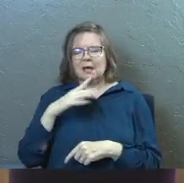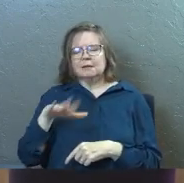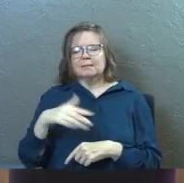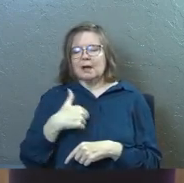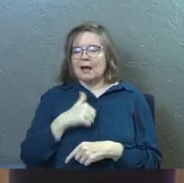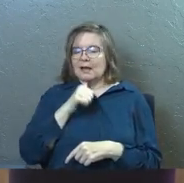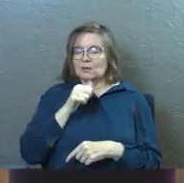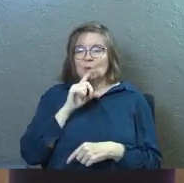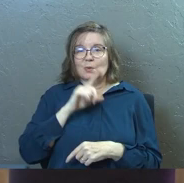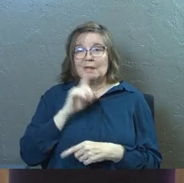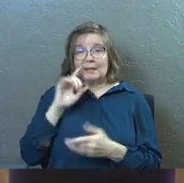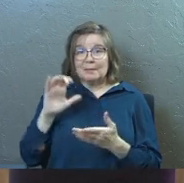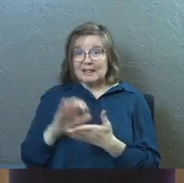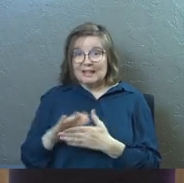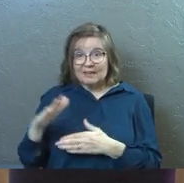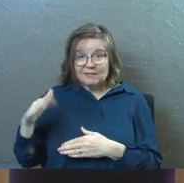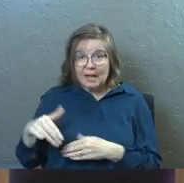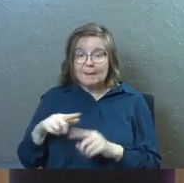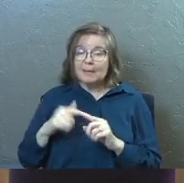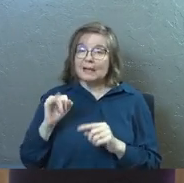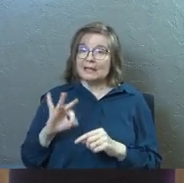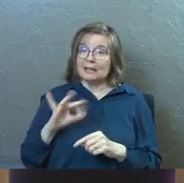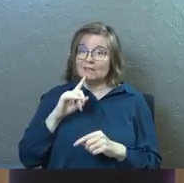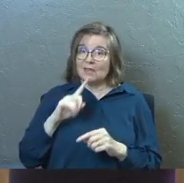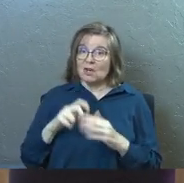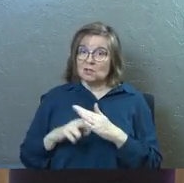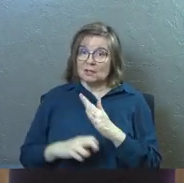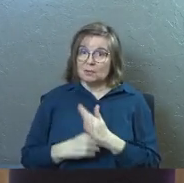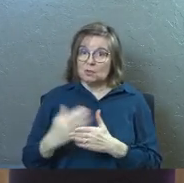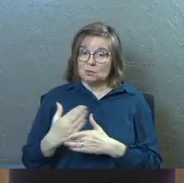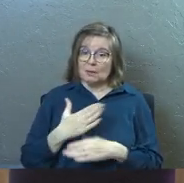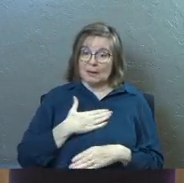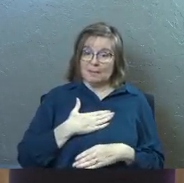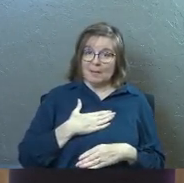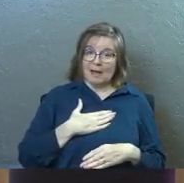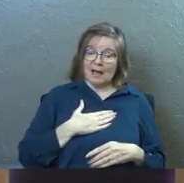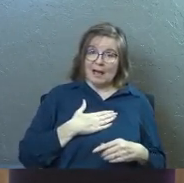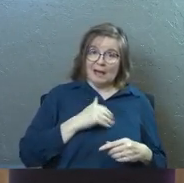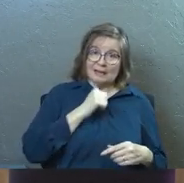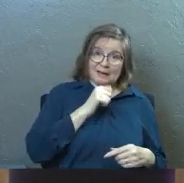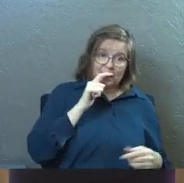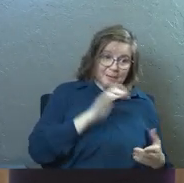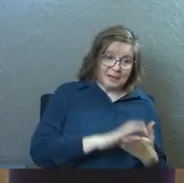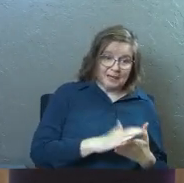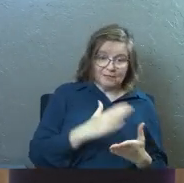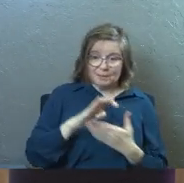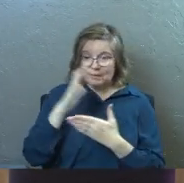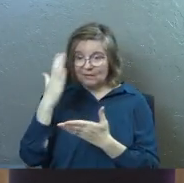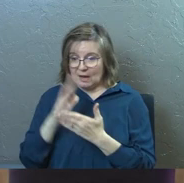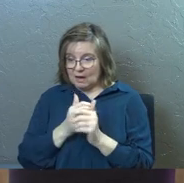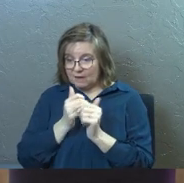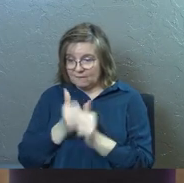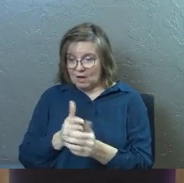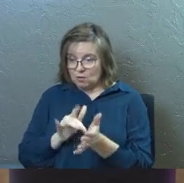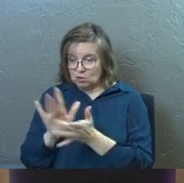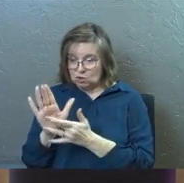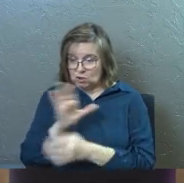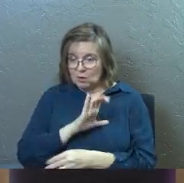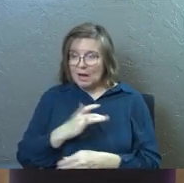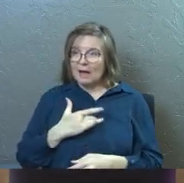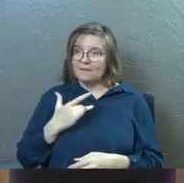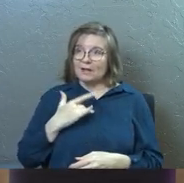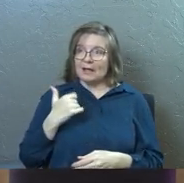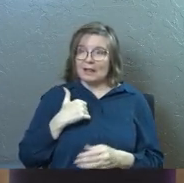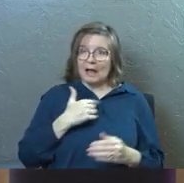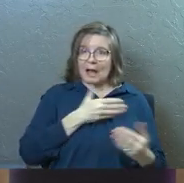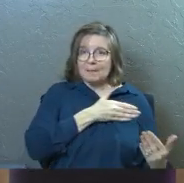you know, I don't really believe yet, but if there's a bridge between my atheism and believing in God and following Jesus Christ, I feel